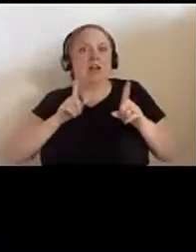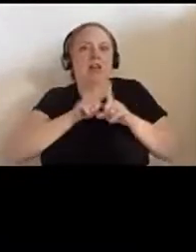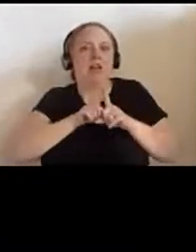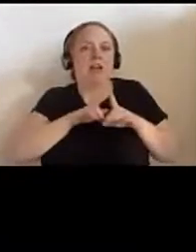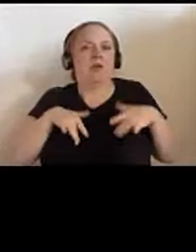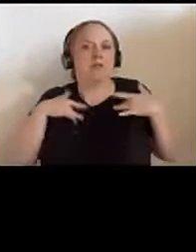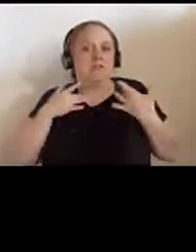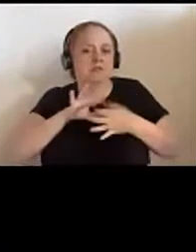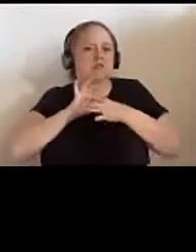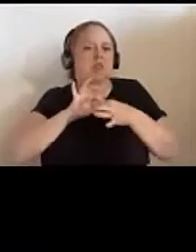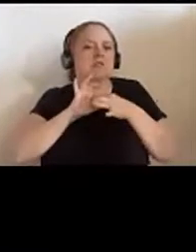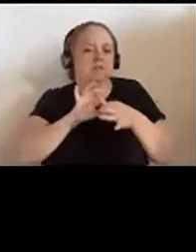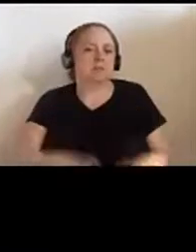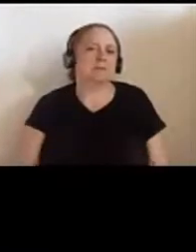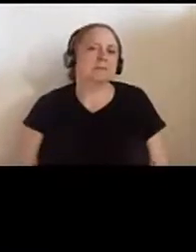a relationship.